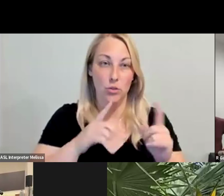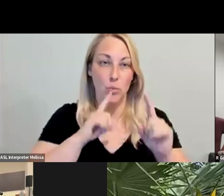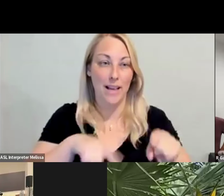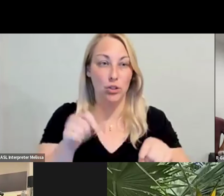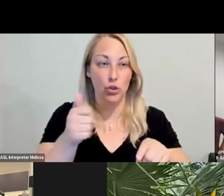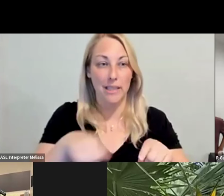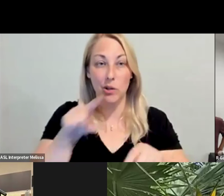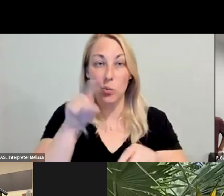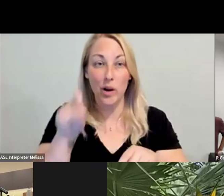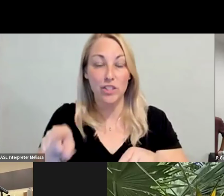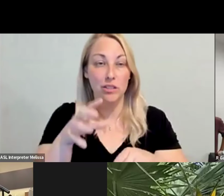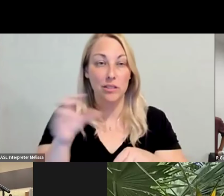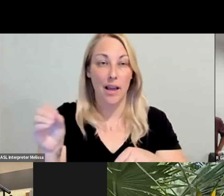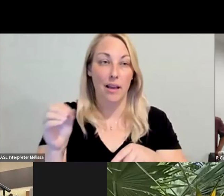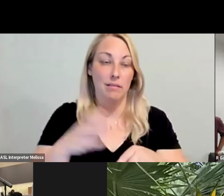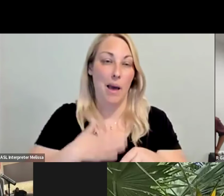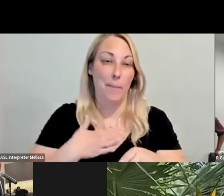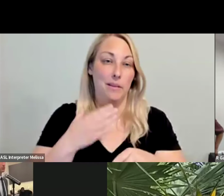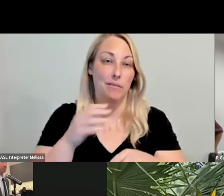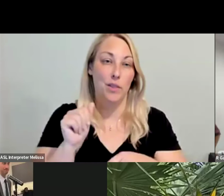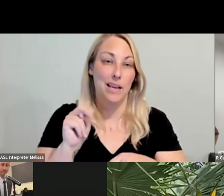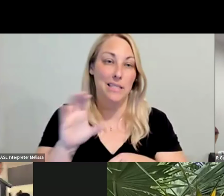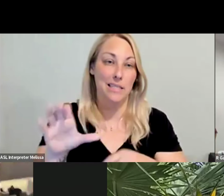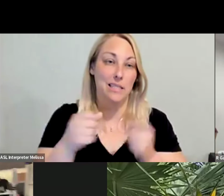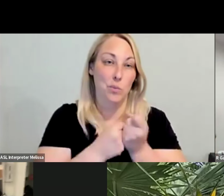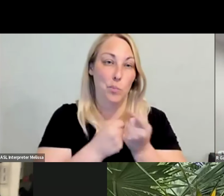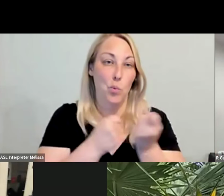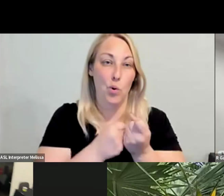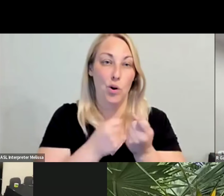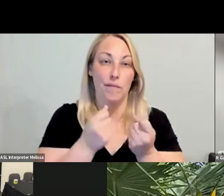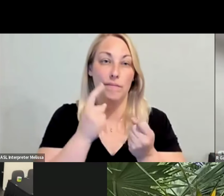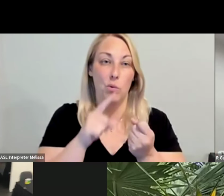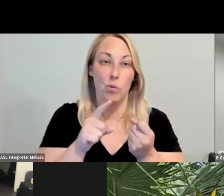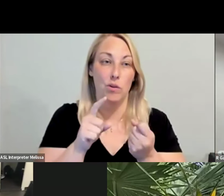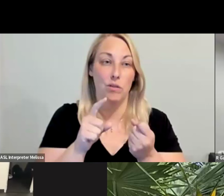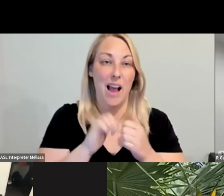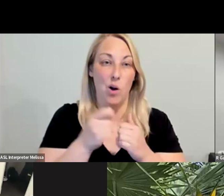variance request if you see fit. And thank you.